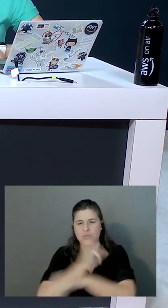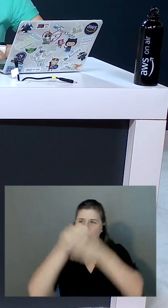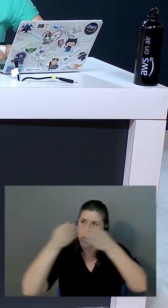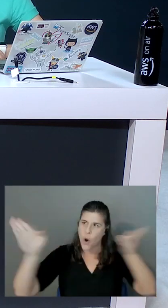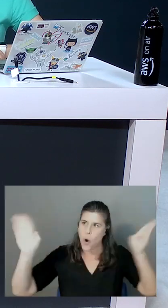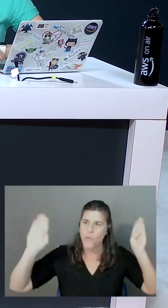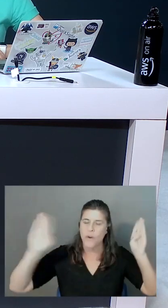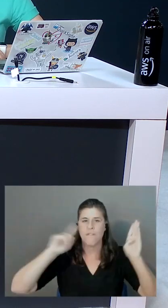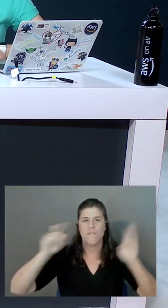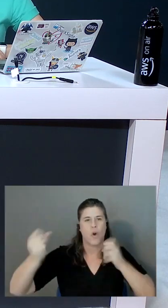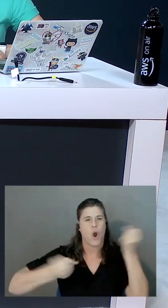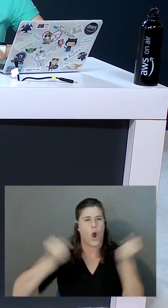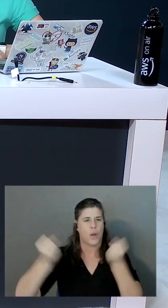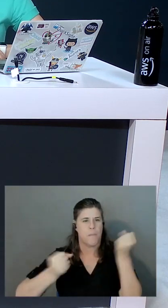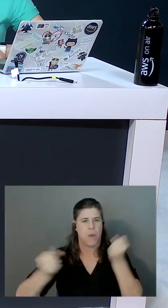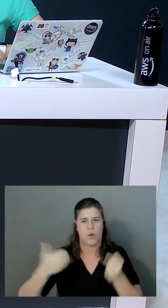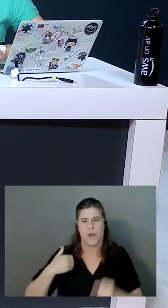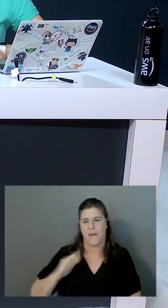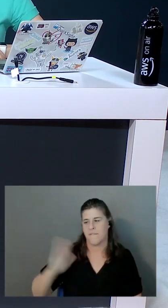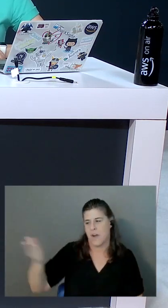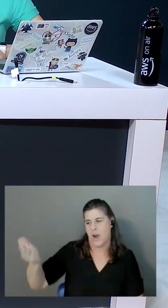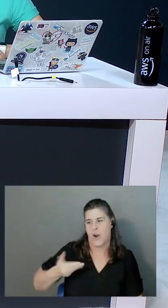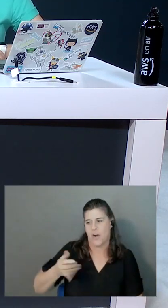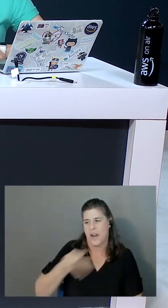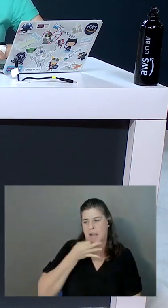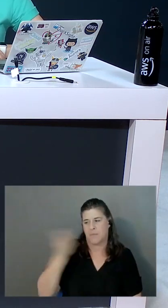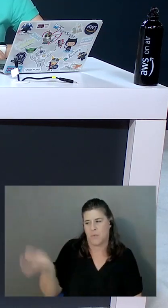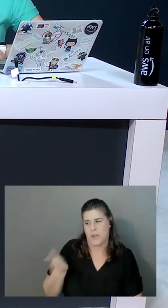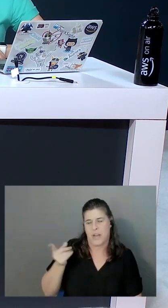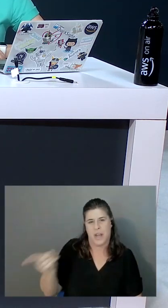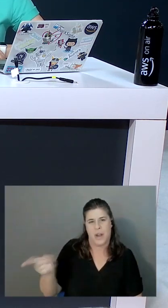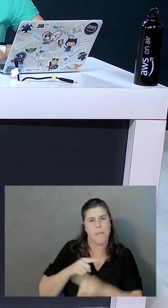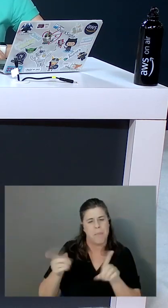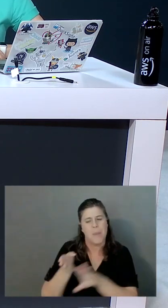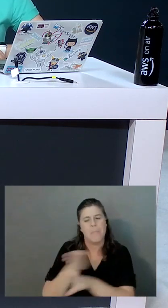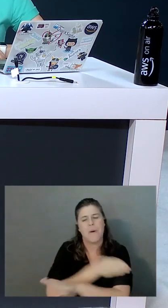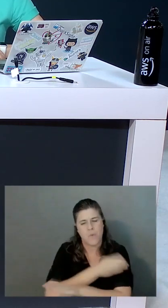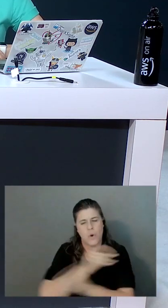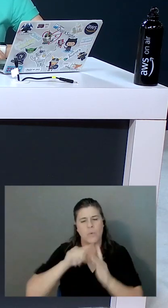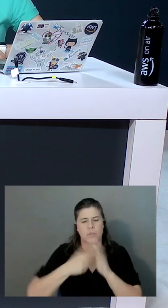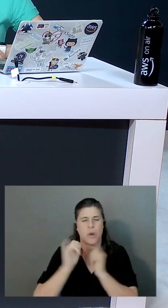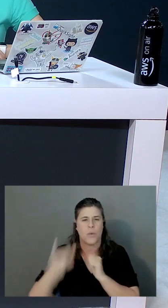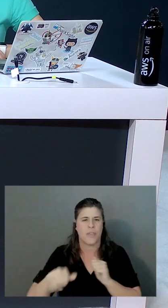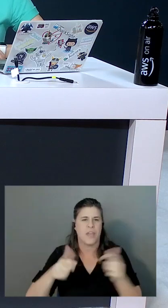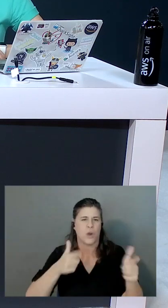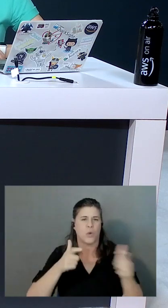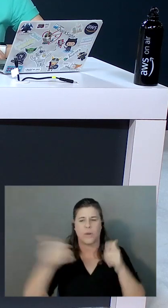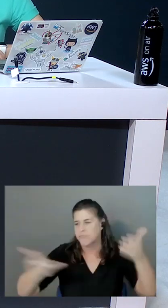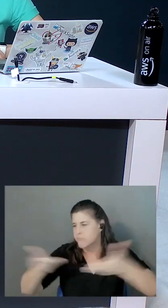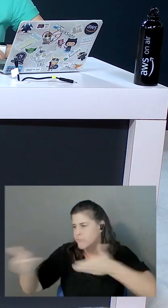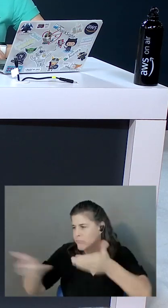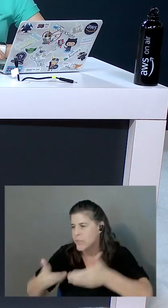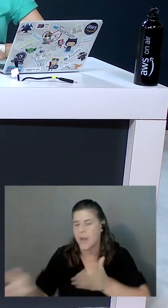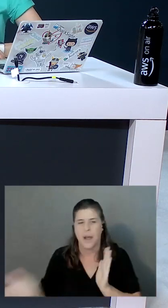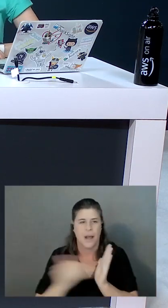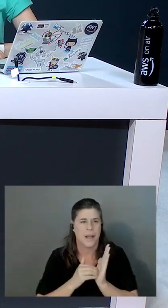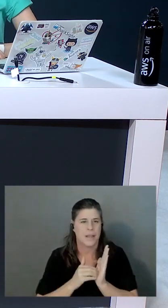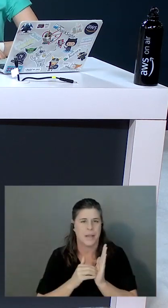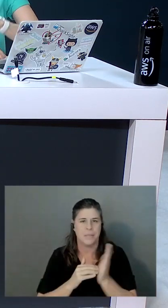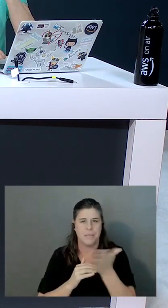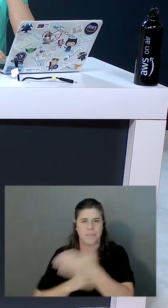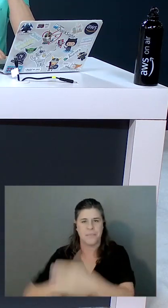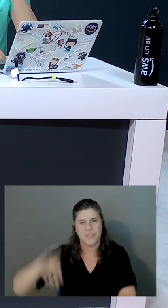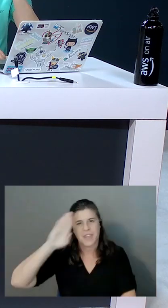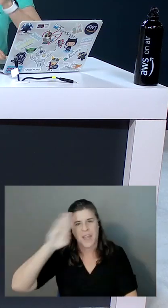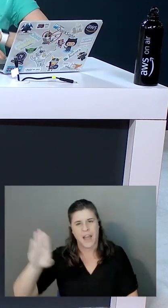automotive. I have our industry expert here, but before we dive in, let's do a quick round of introductions again. Hi, I'm Ayza